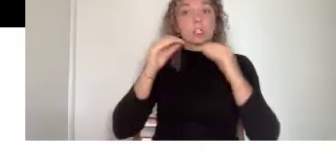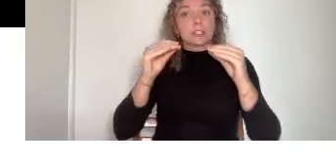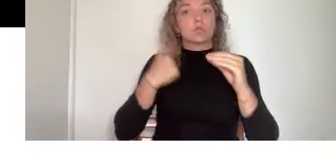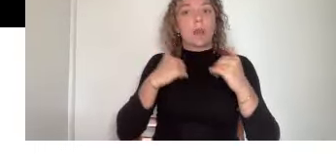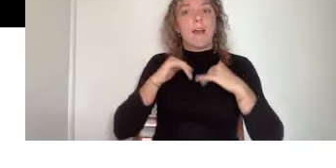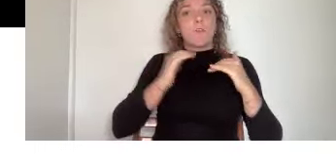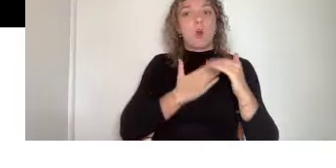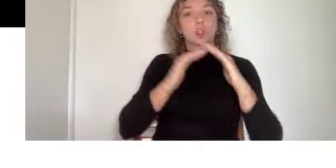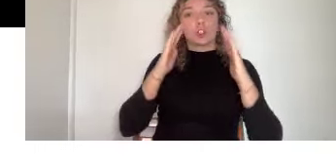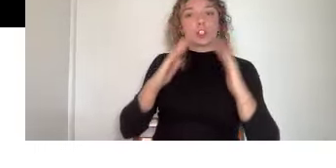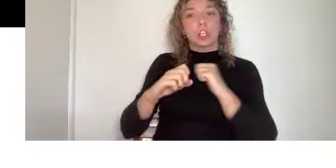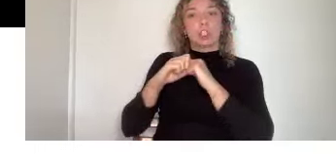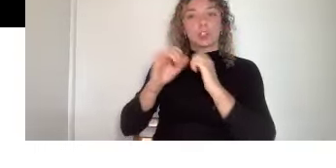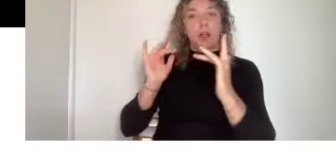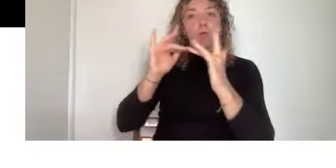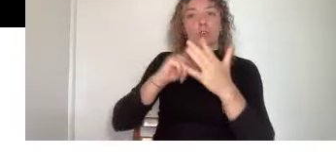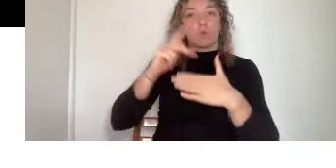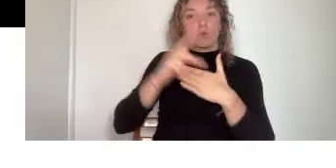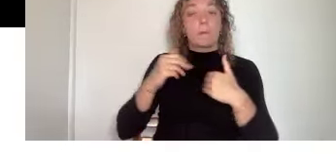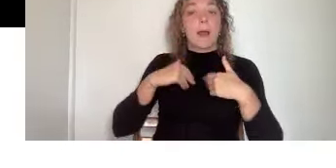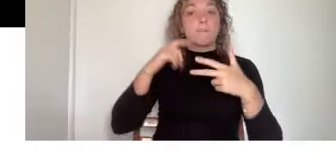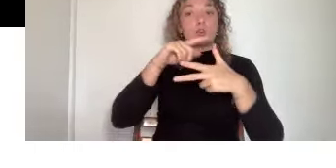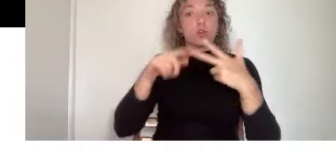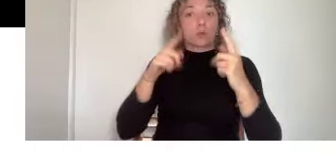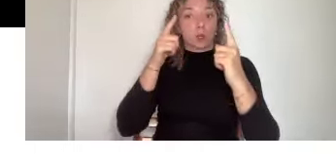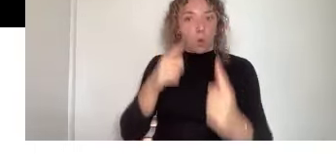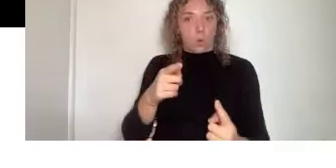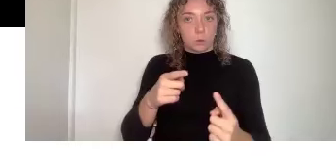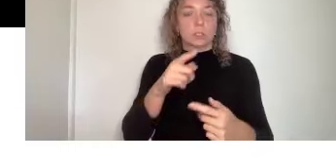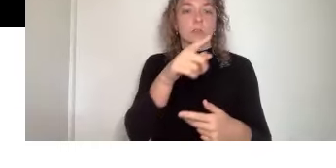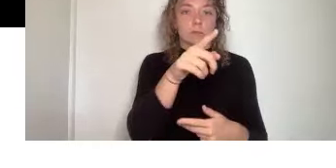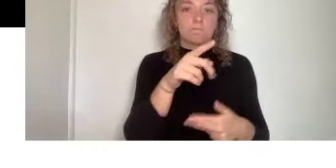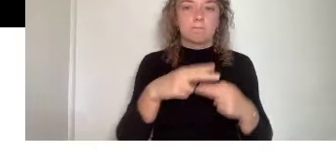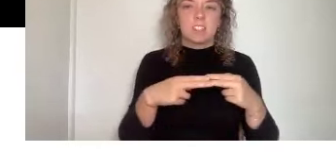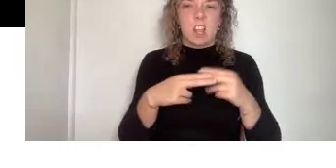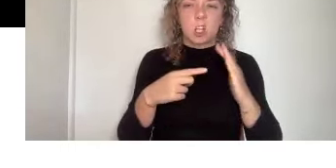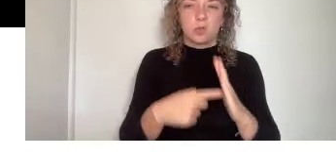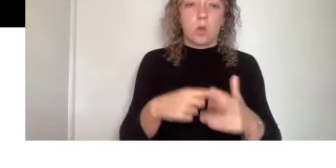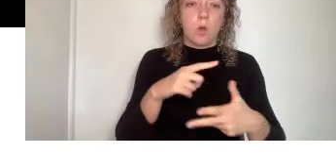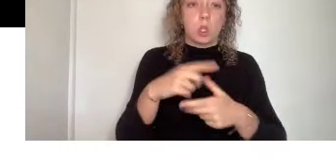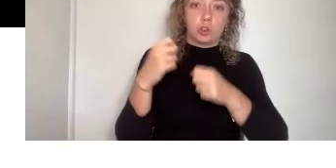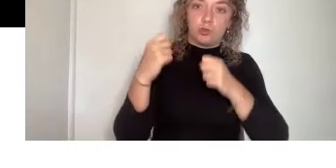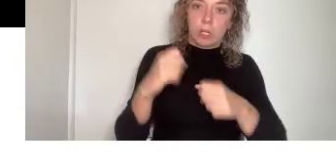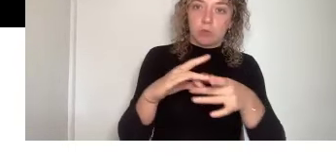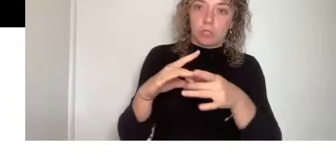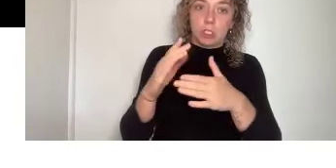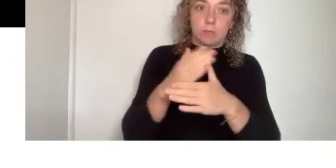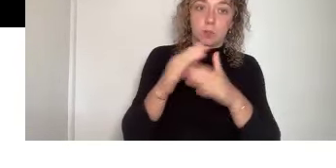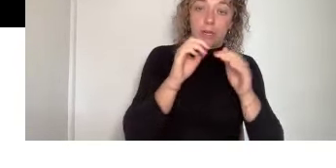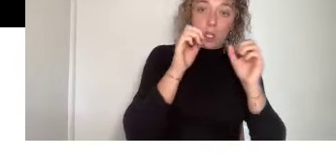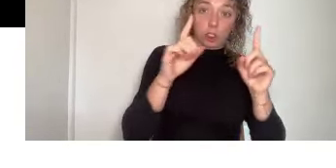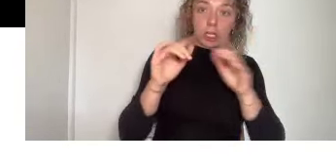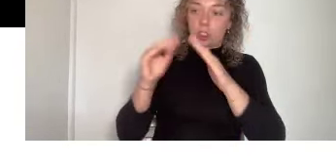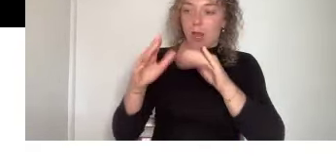Program, which has 3 goals that I have here on our slide. The first is to strengthen relationships between education and